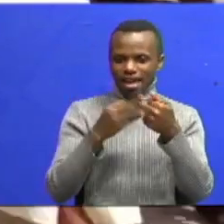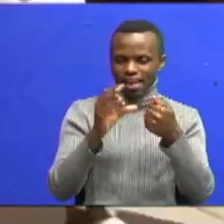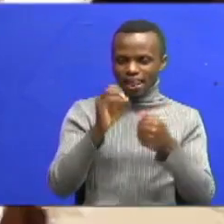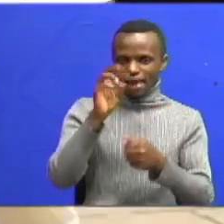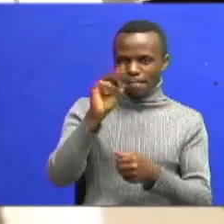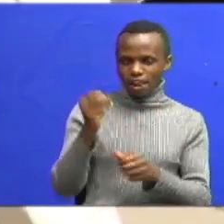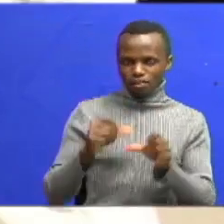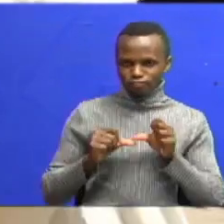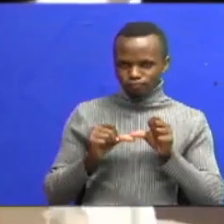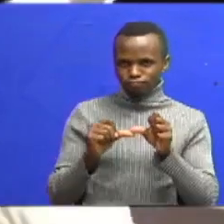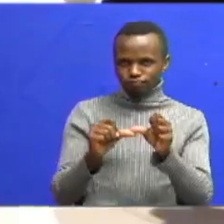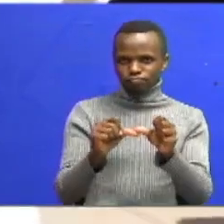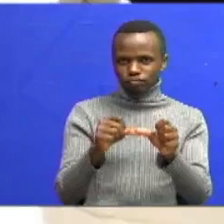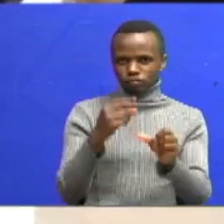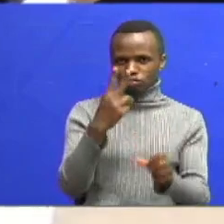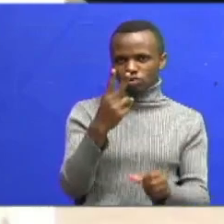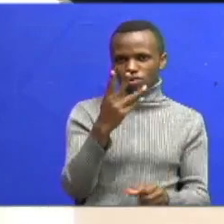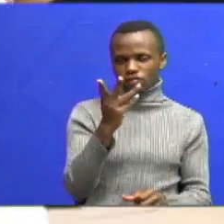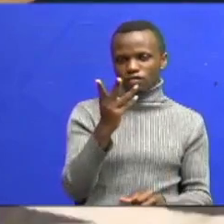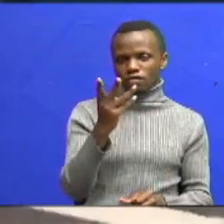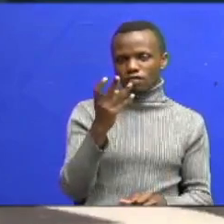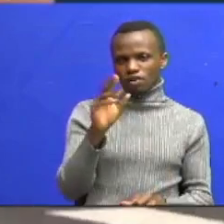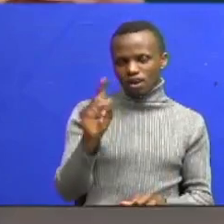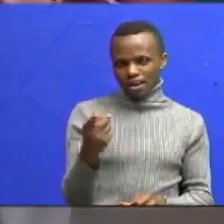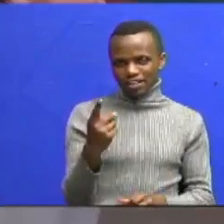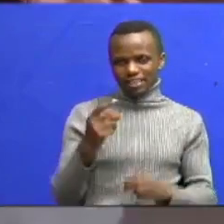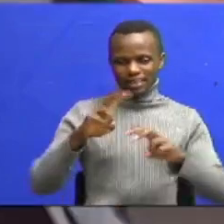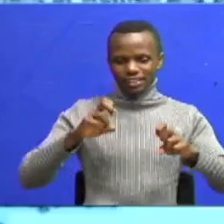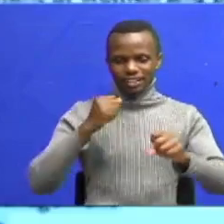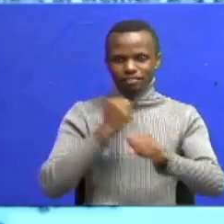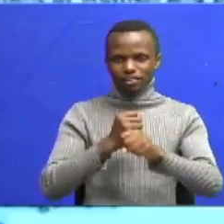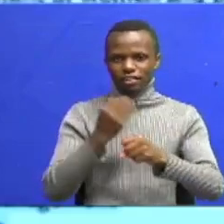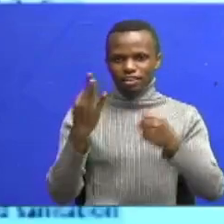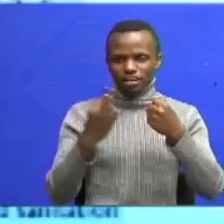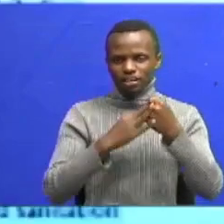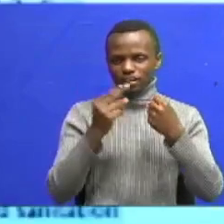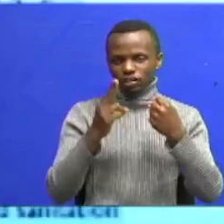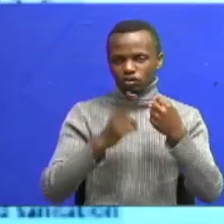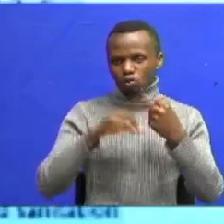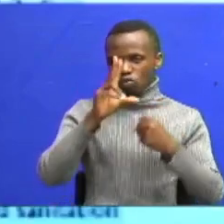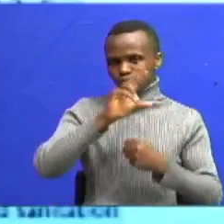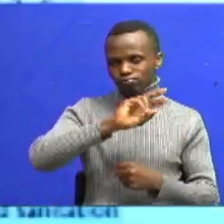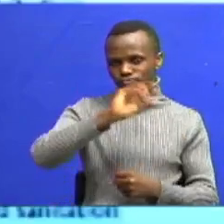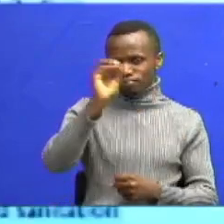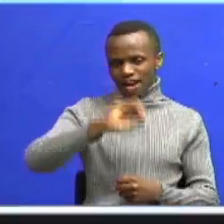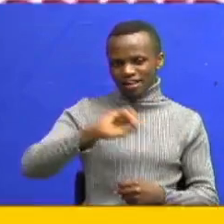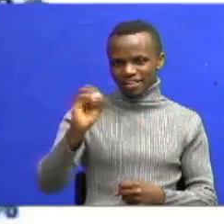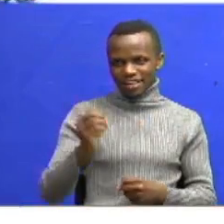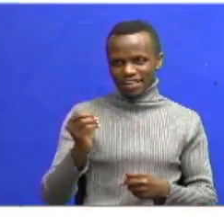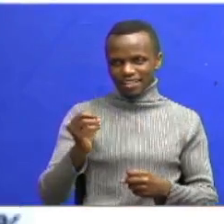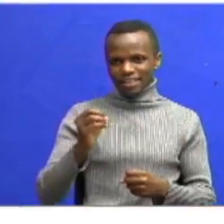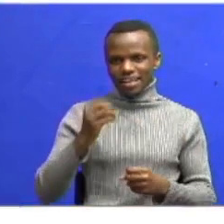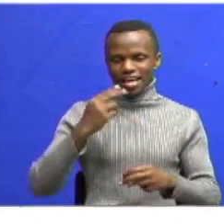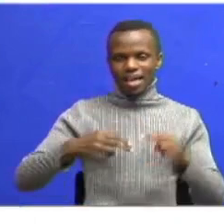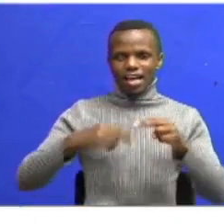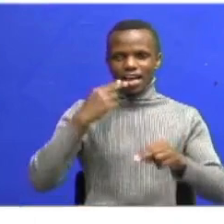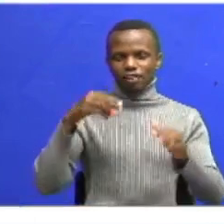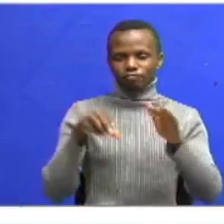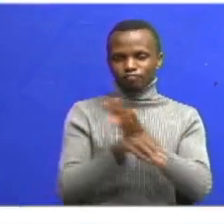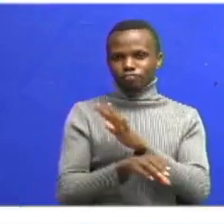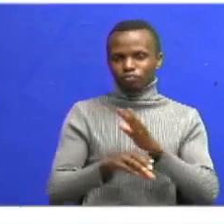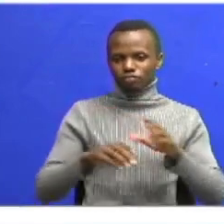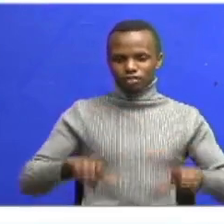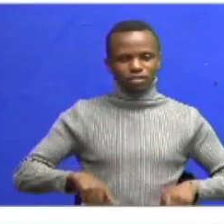Of 2,400 respondents from the research, 82% indicated that the cost of living is higher than during the pandemic